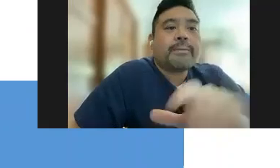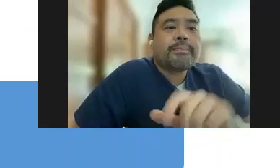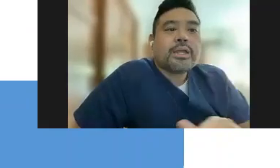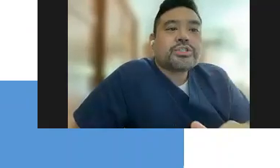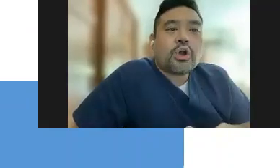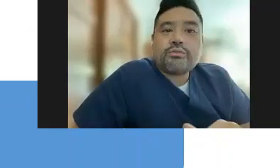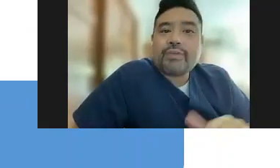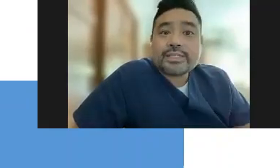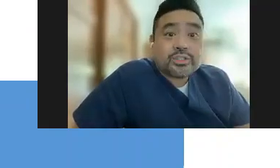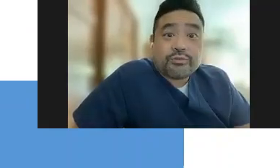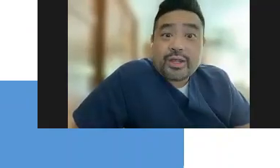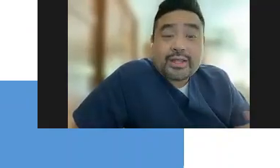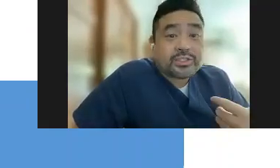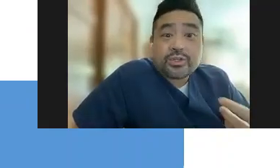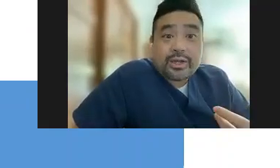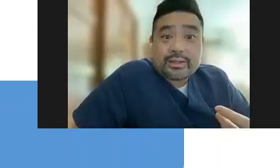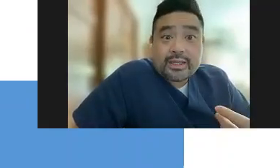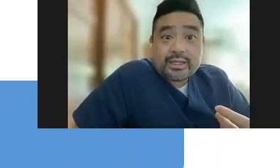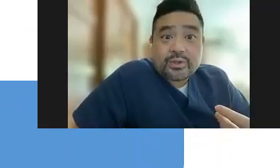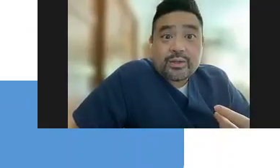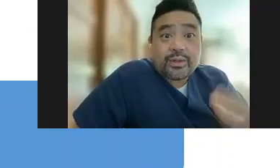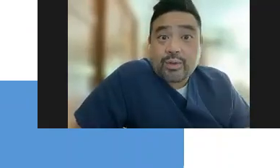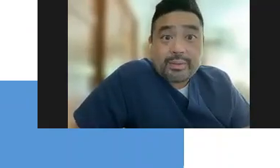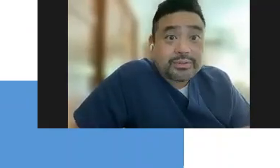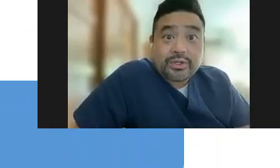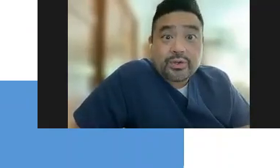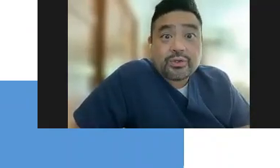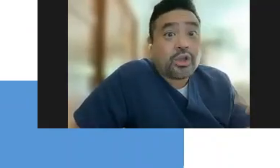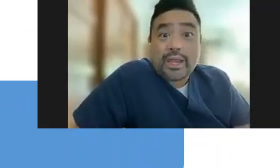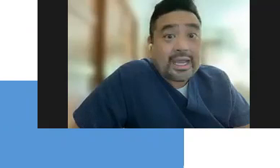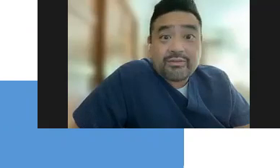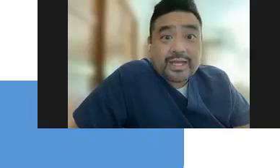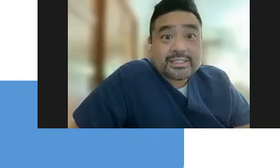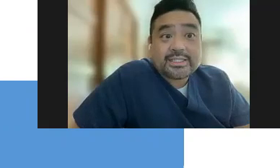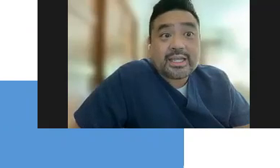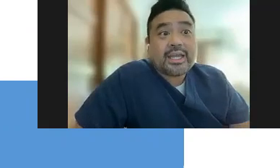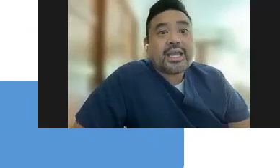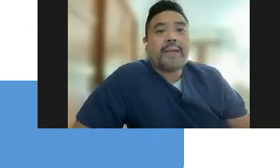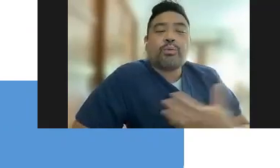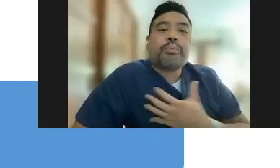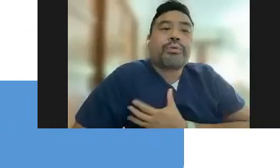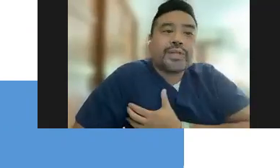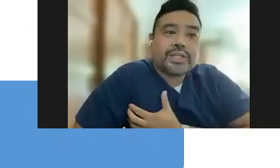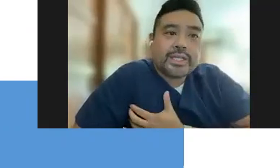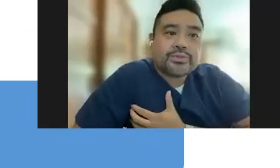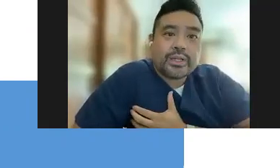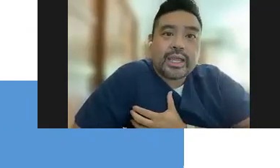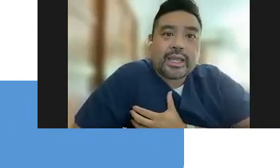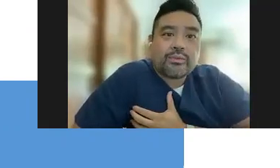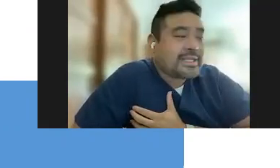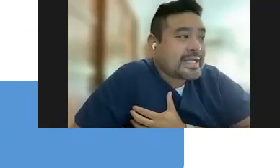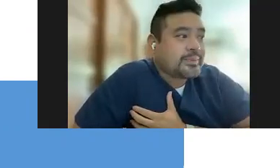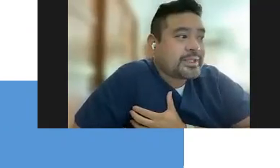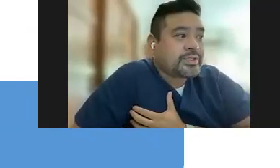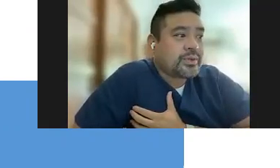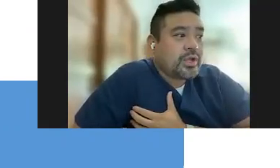Oh, okay. So vaccines are free. That's the great thing. So I really want people to know you can go to any vaccine site. I mean, what a privilege it is, really, and